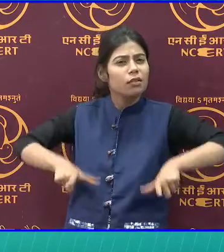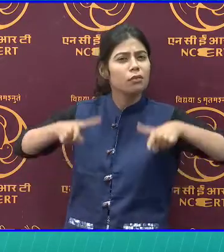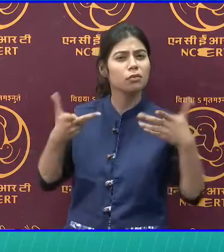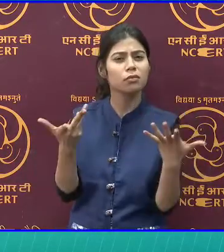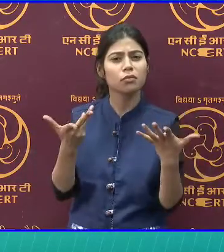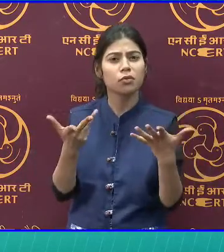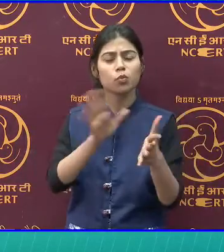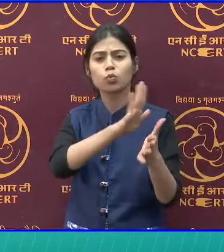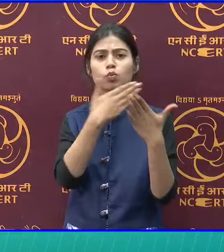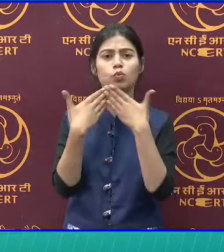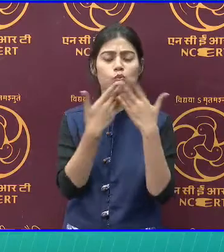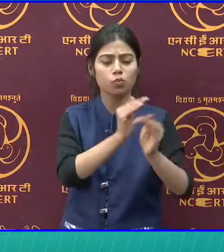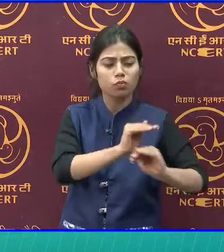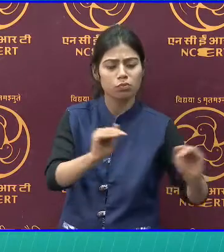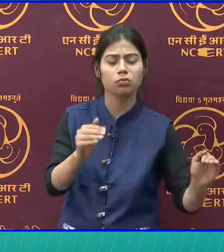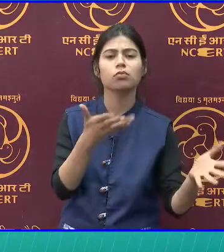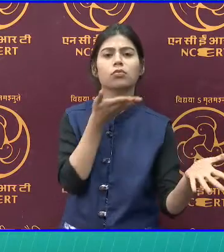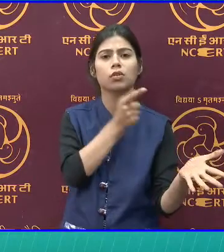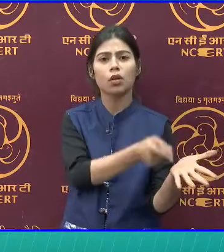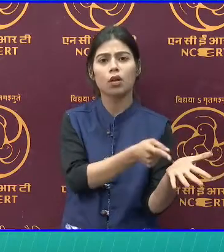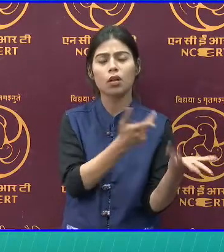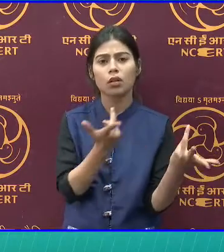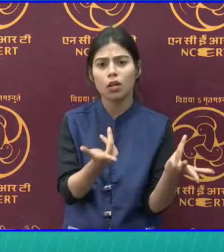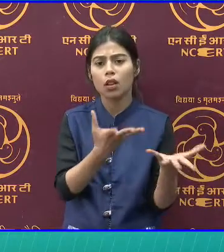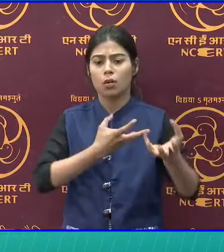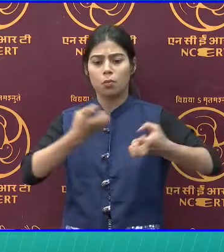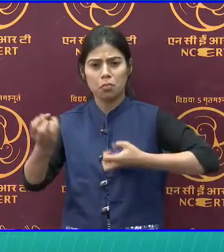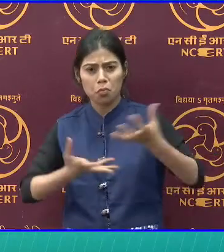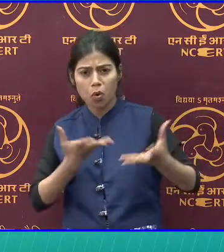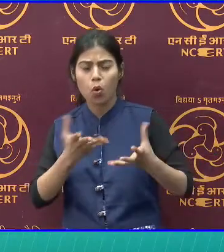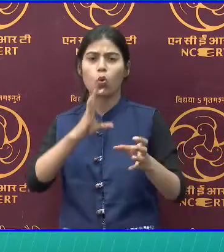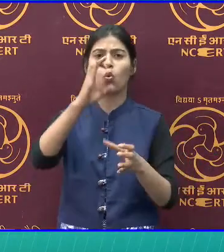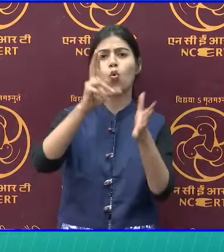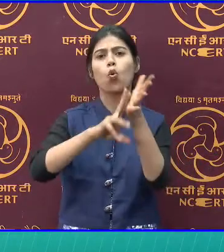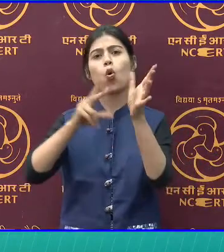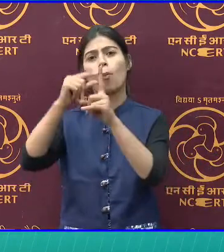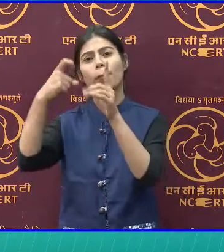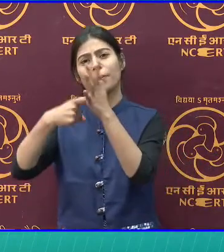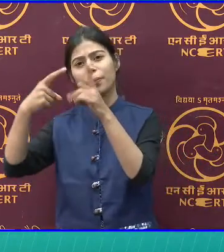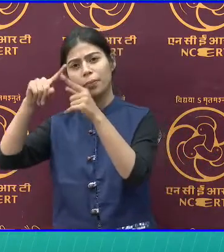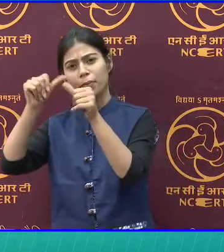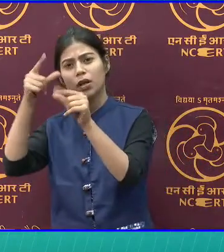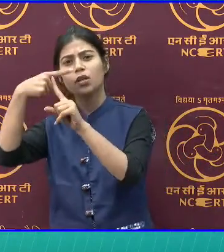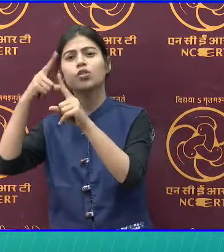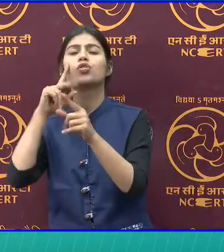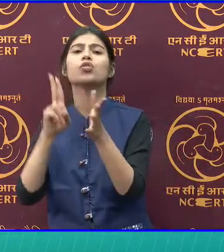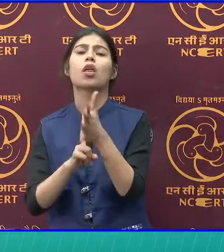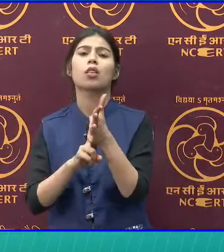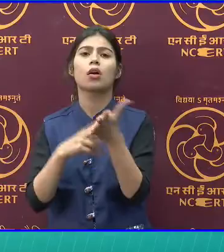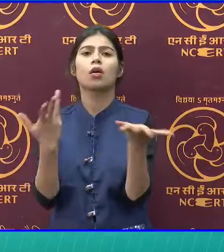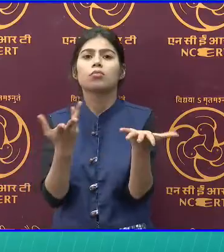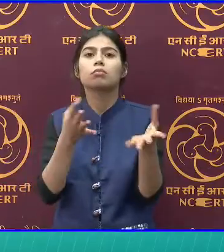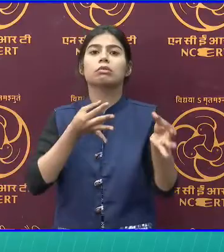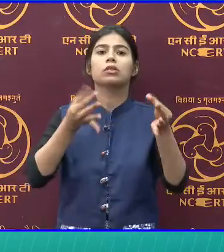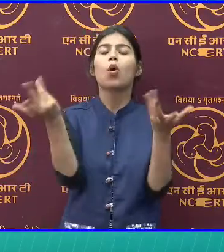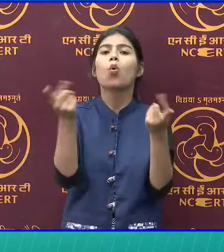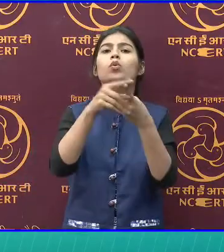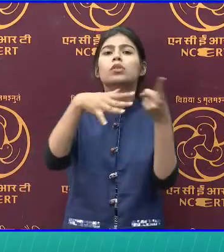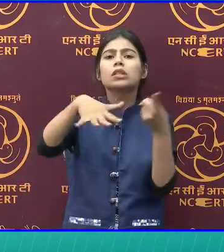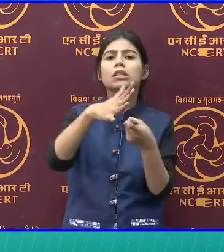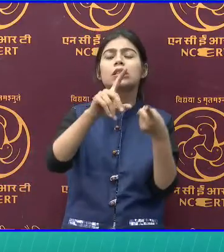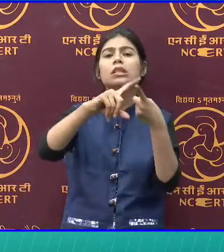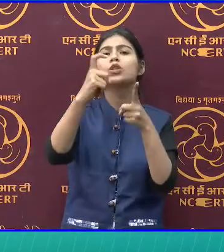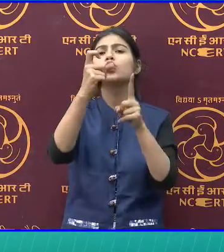introduce to the children some of the domains of market, cooperation, how the economic life actually. So what the last theme in this book is